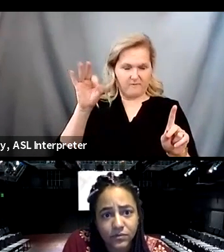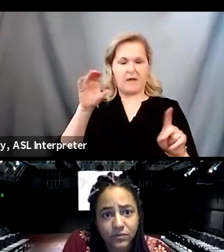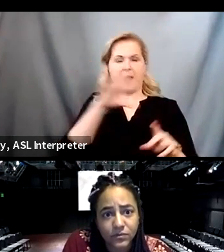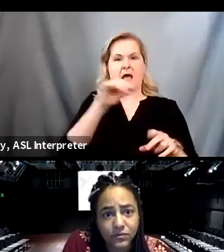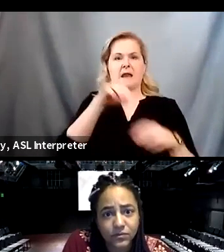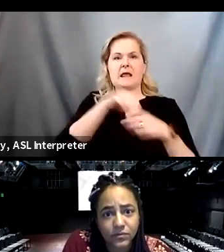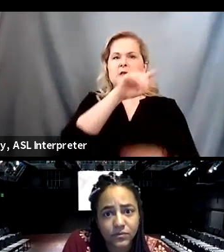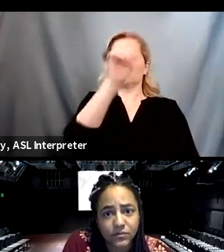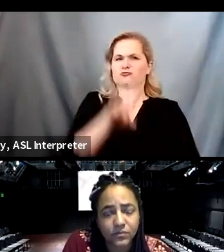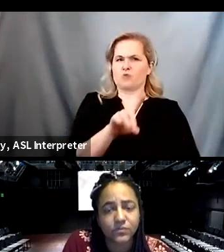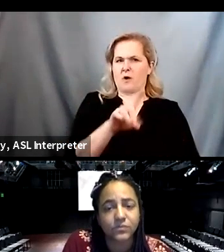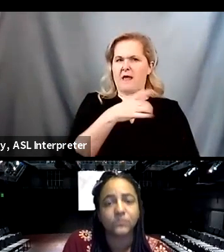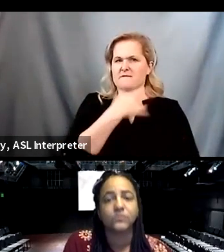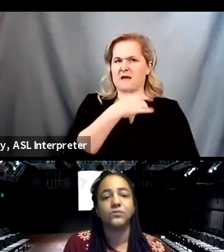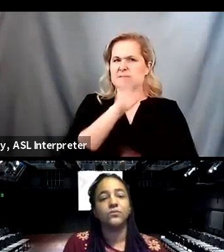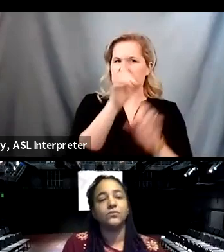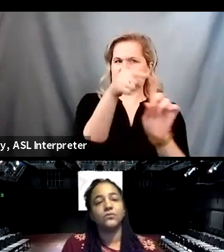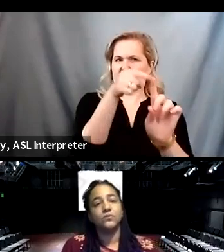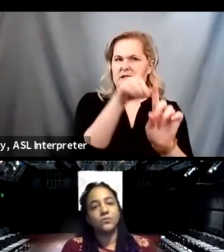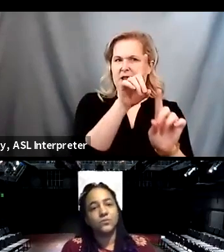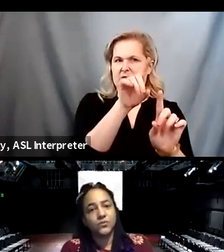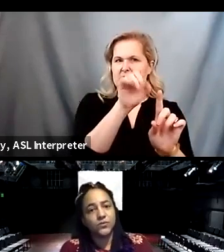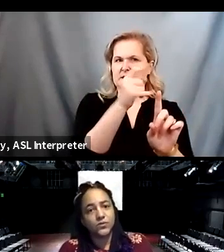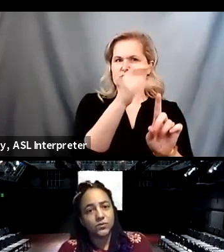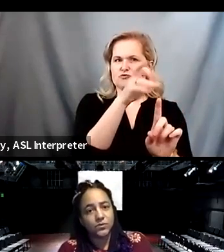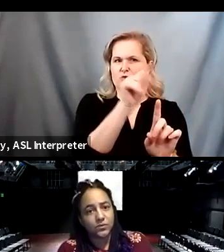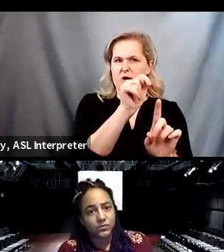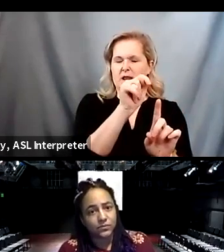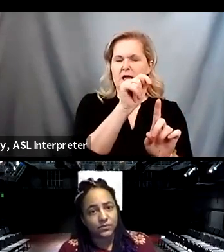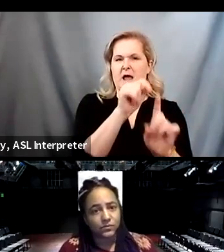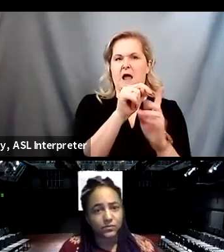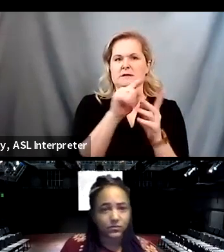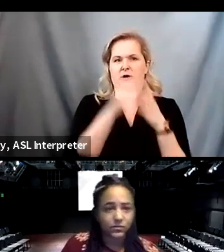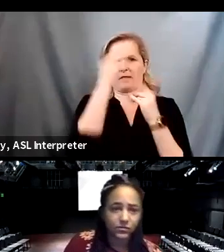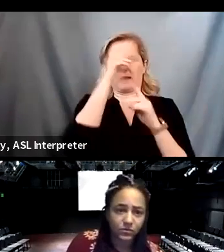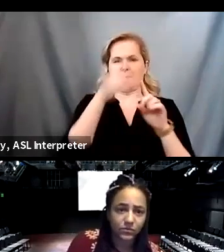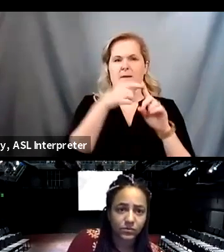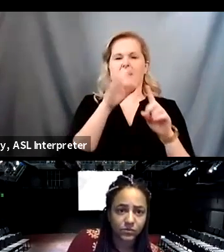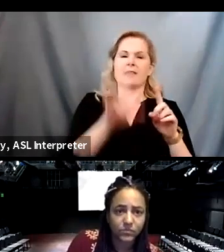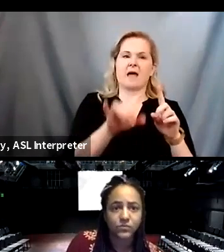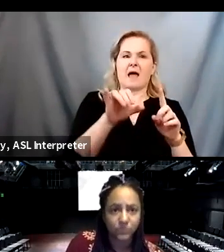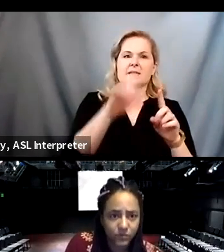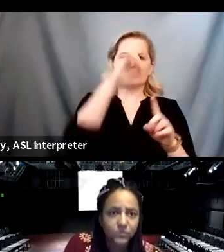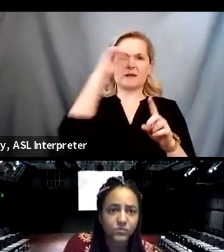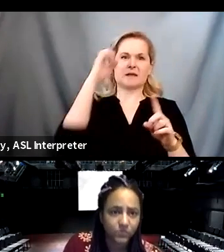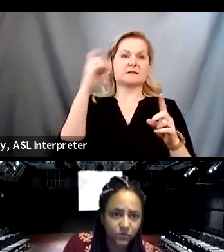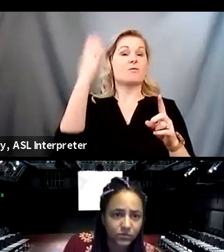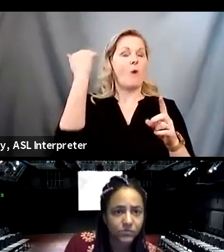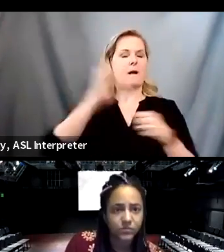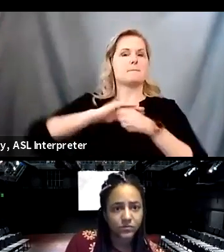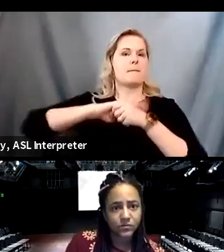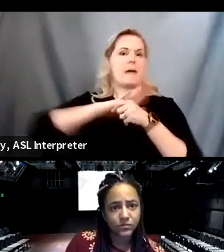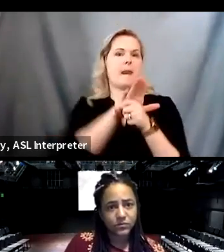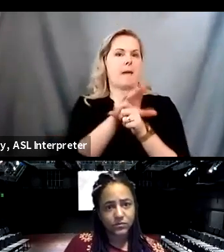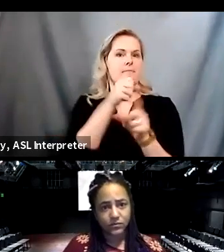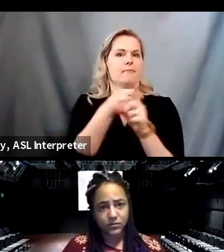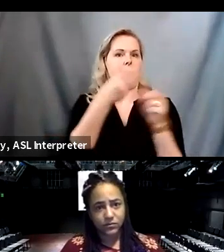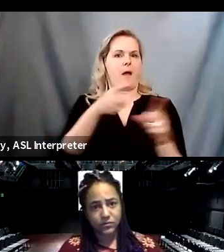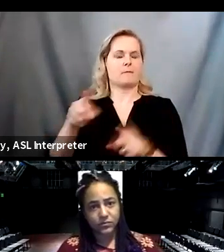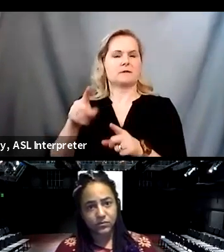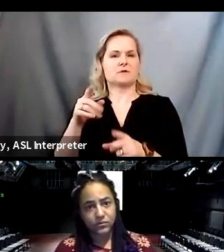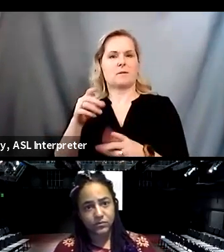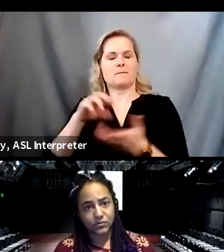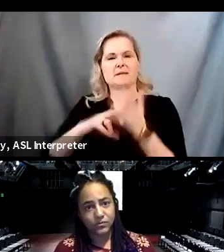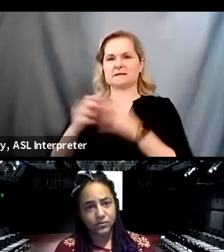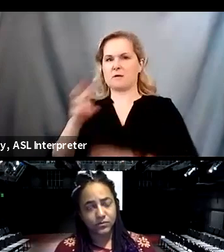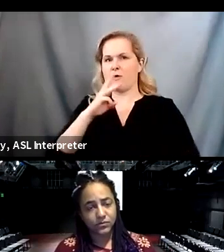think specifically. And that made me start thinking about, and that's because of the pandemic that's happening, but it also made me think about